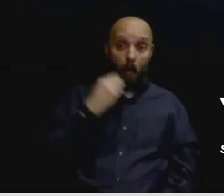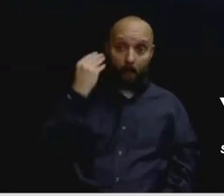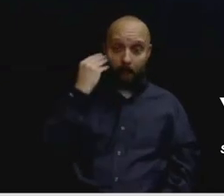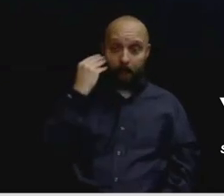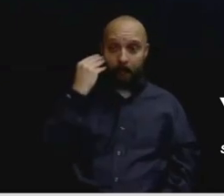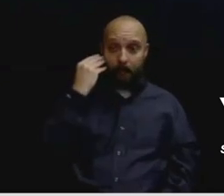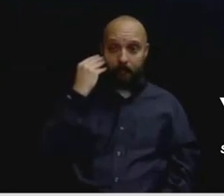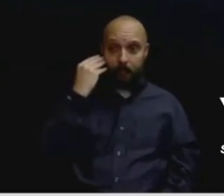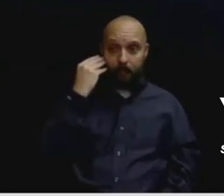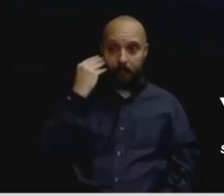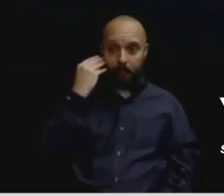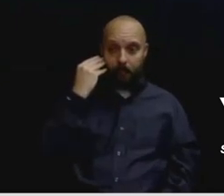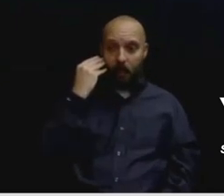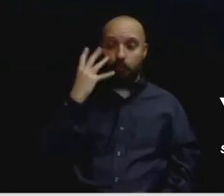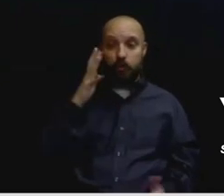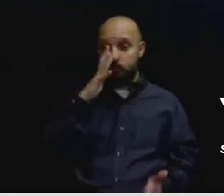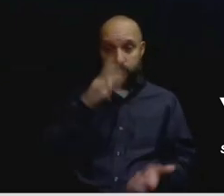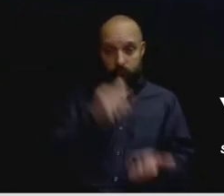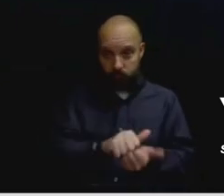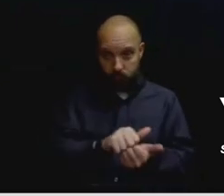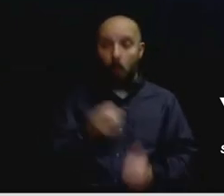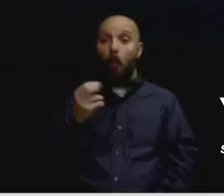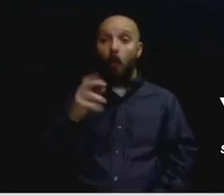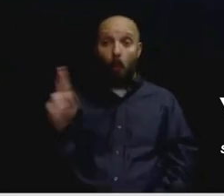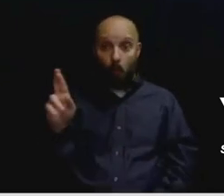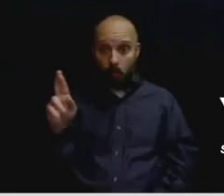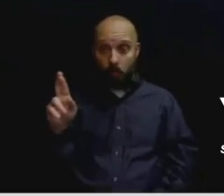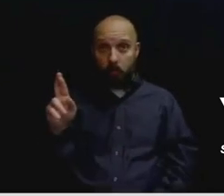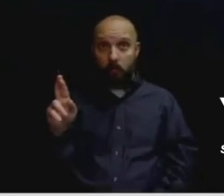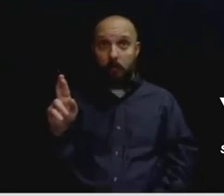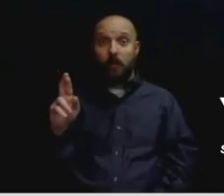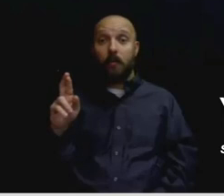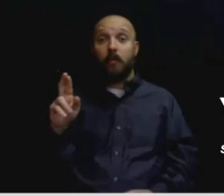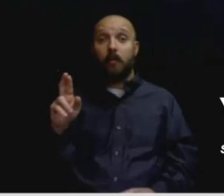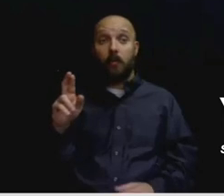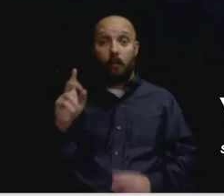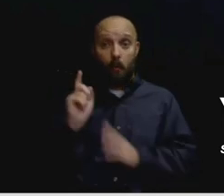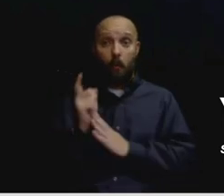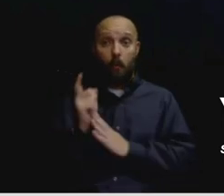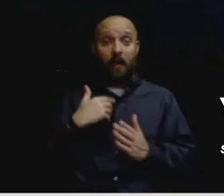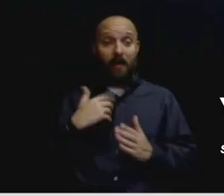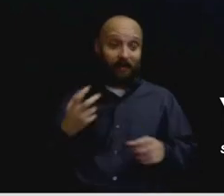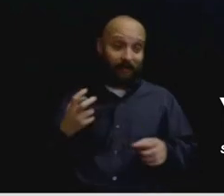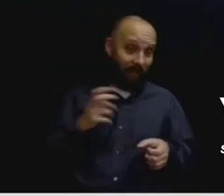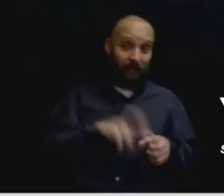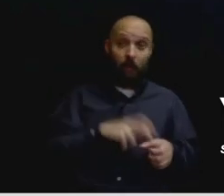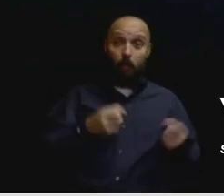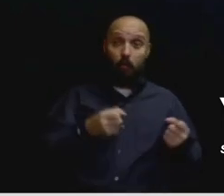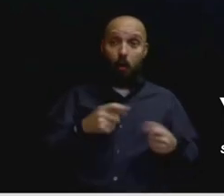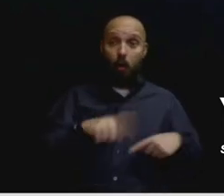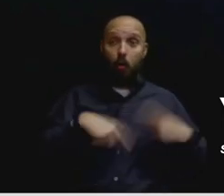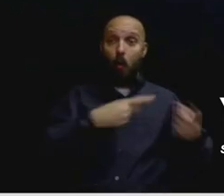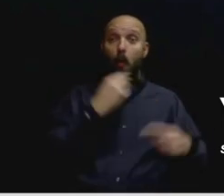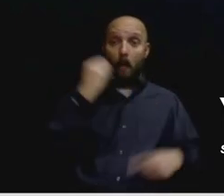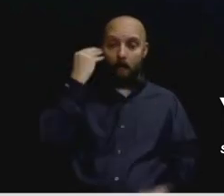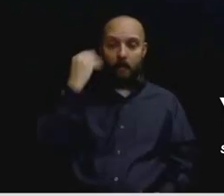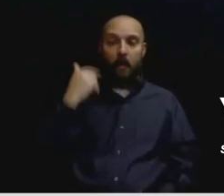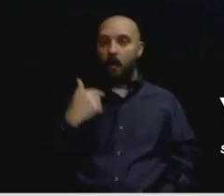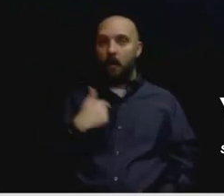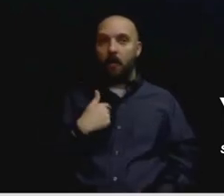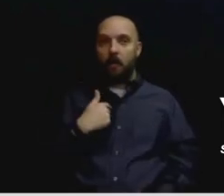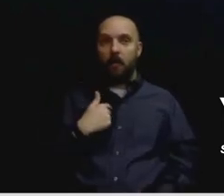completely fall asleep, or soon as I would hit the vehicle going home, I would